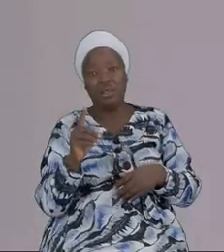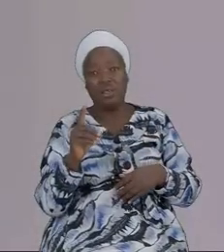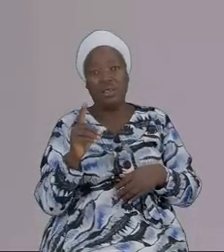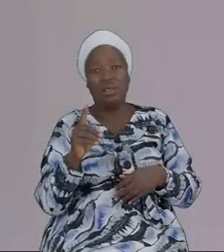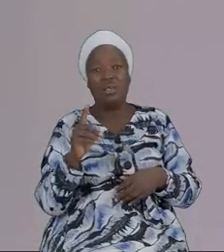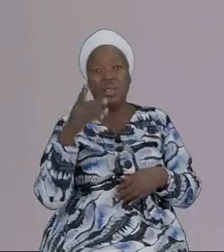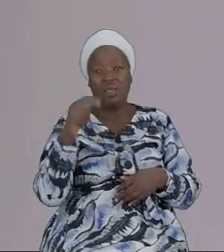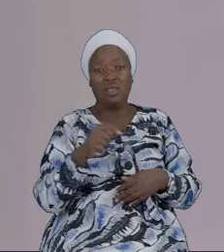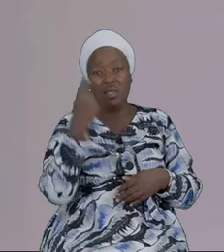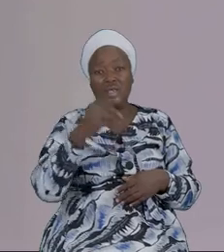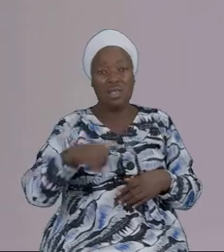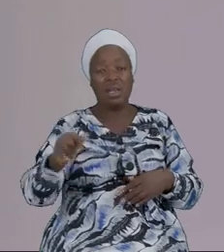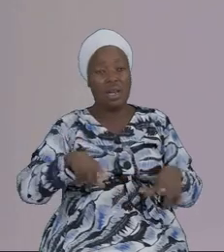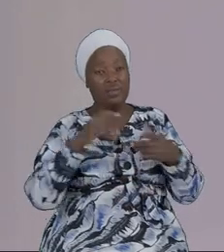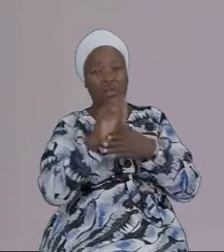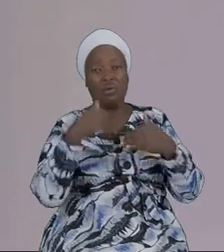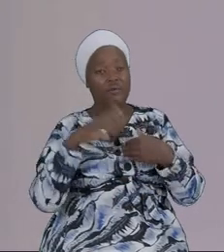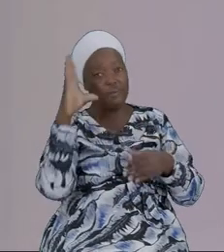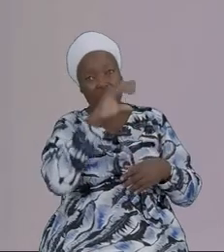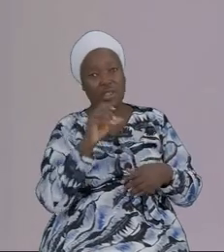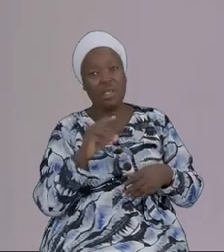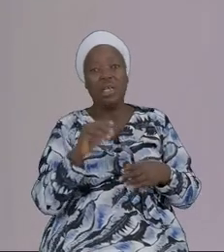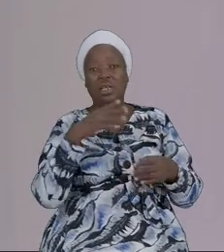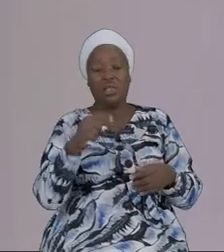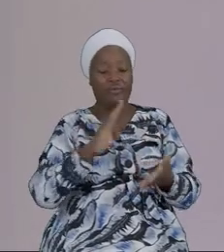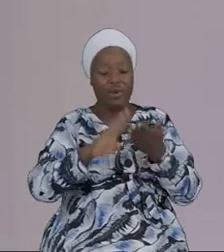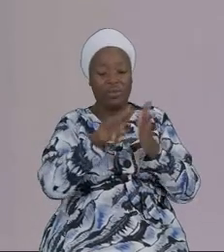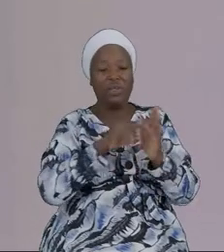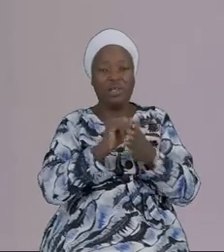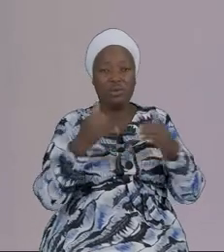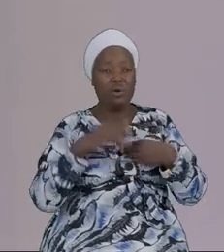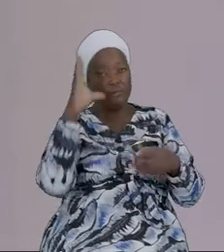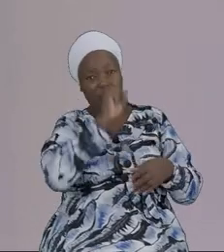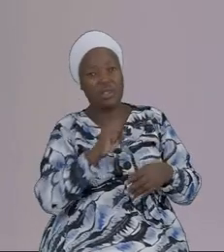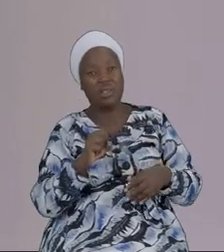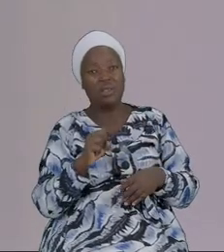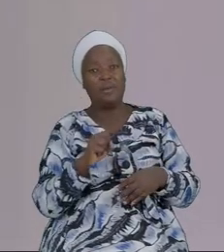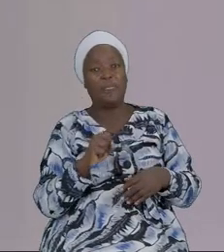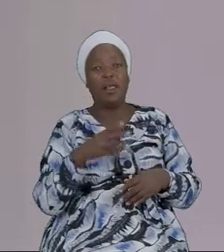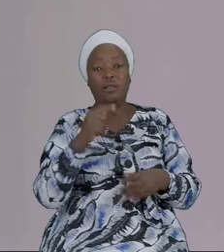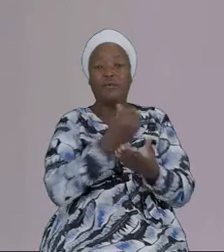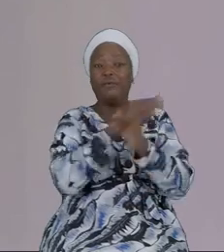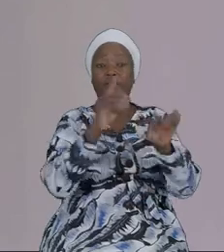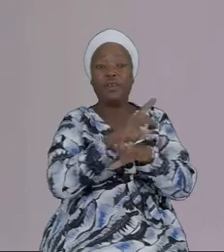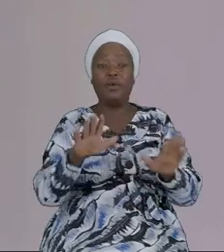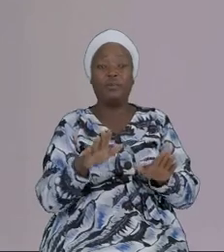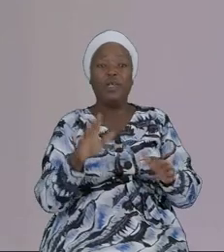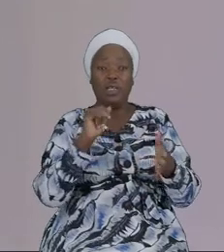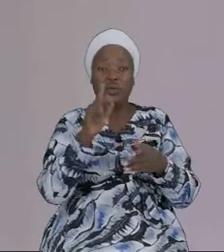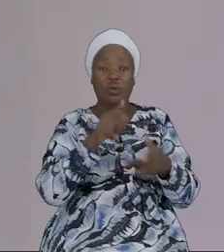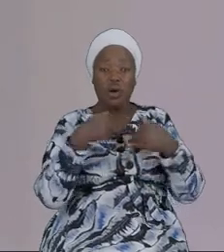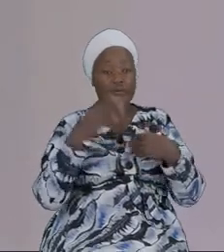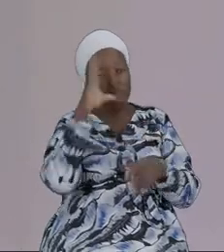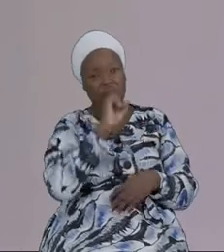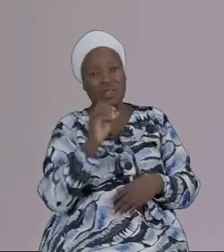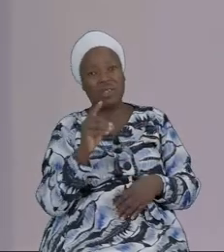eternal life you have missed, the forgiveness you have missed, the freedom you have